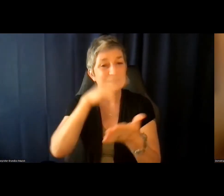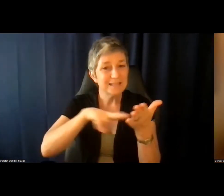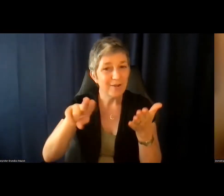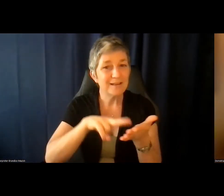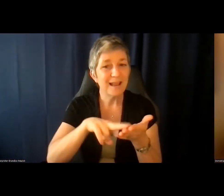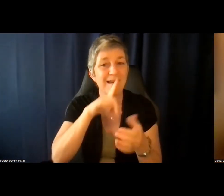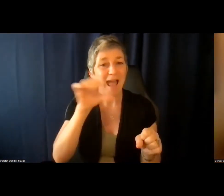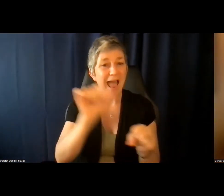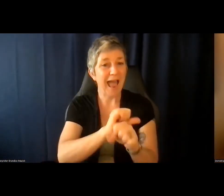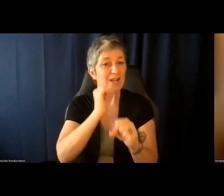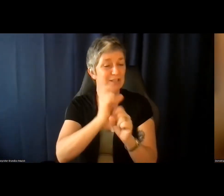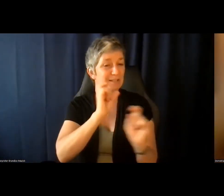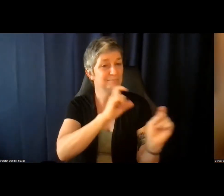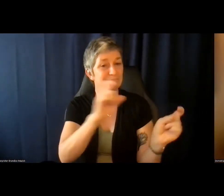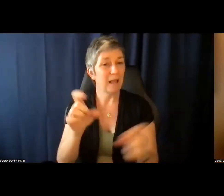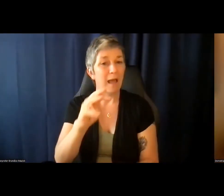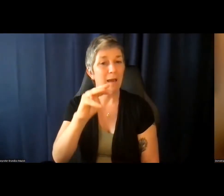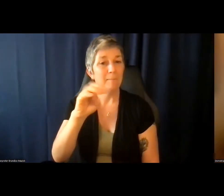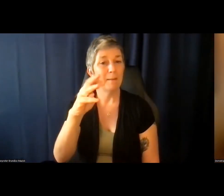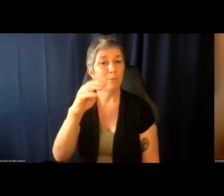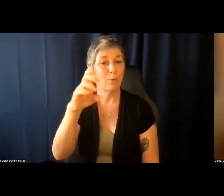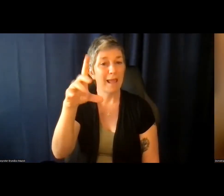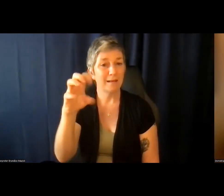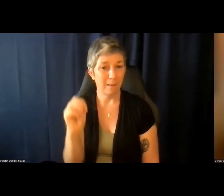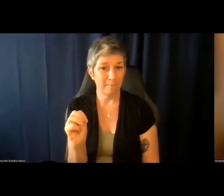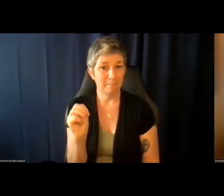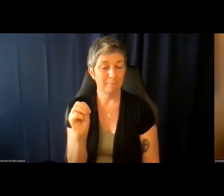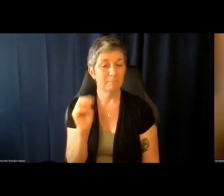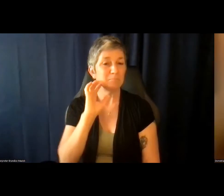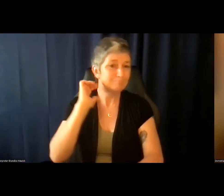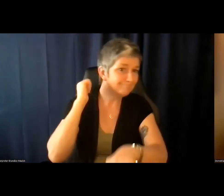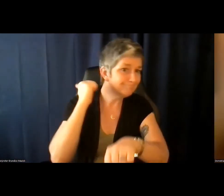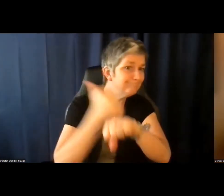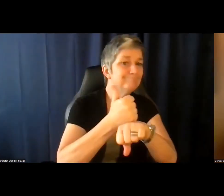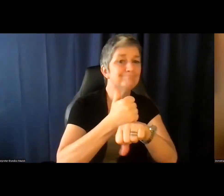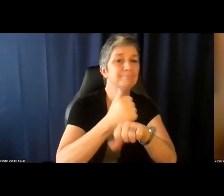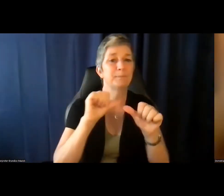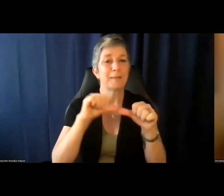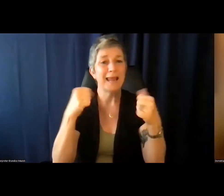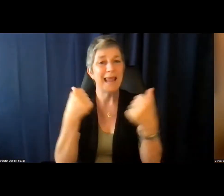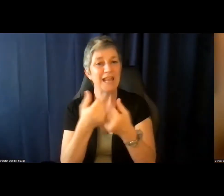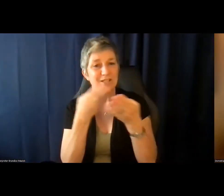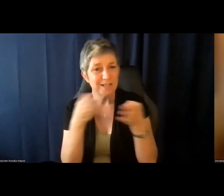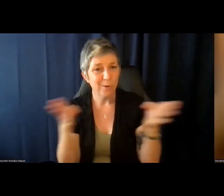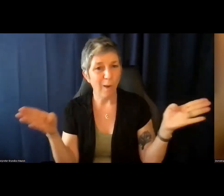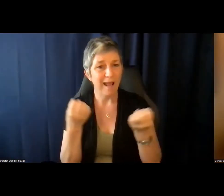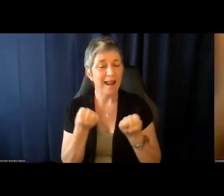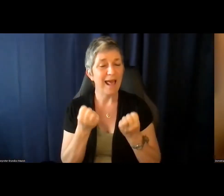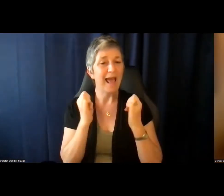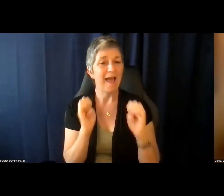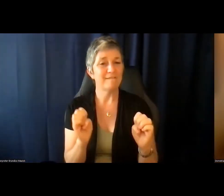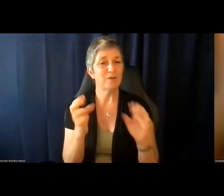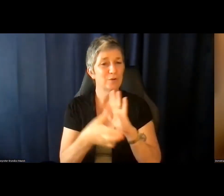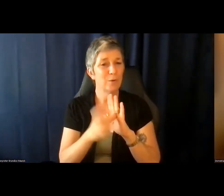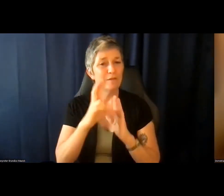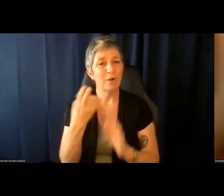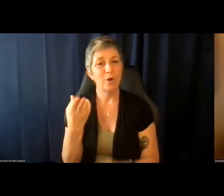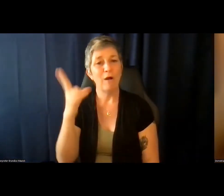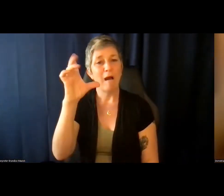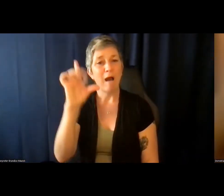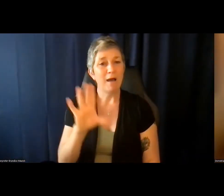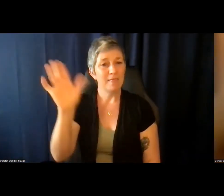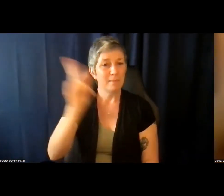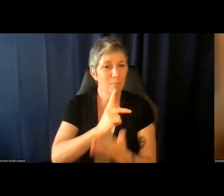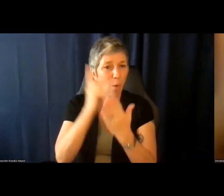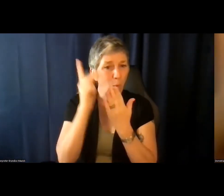actually issued a memorandum instituting an agency-wide effort to review HUD's programs